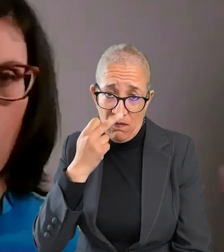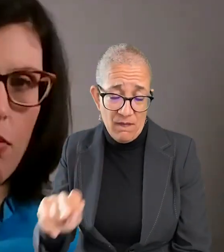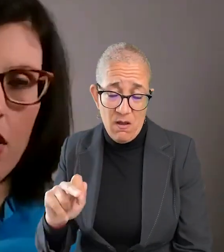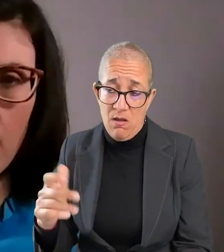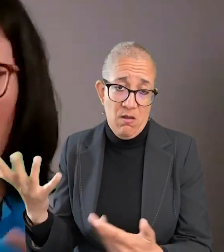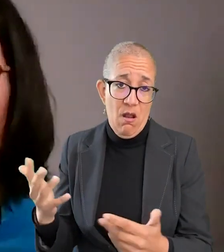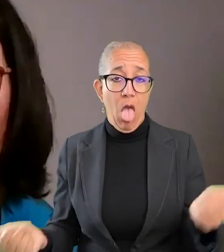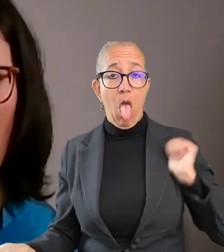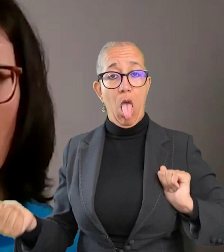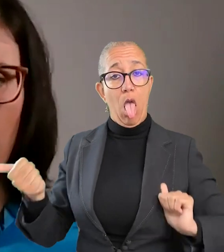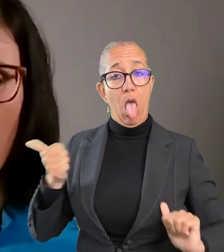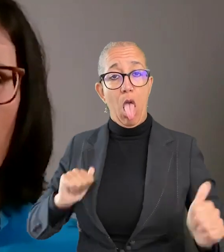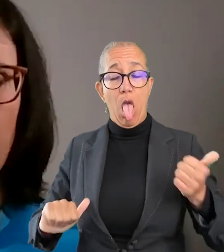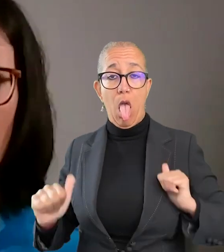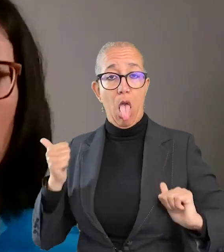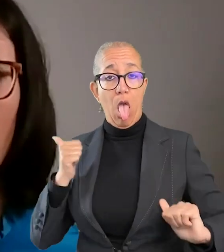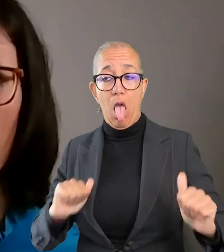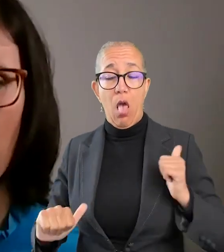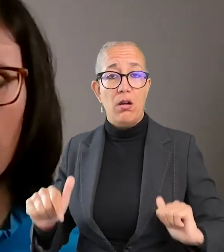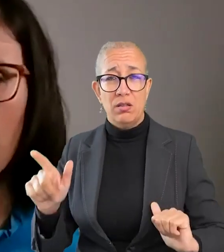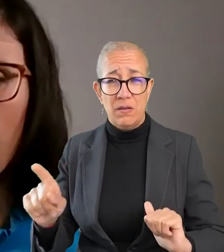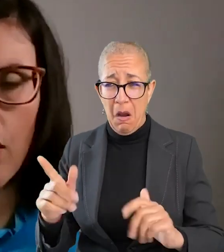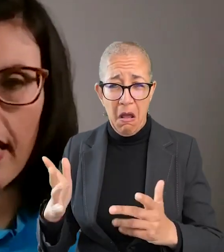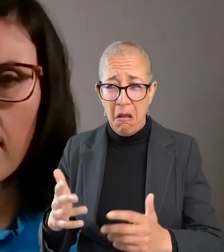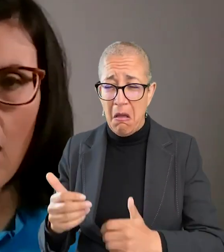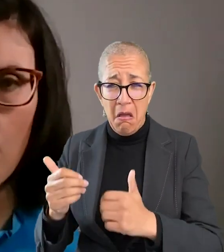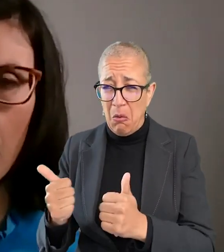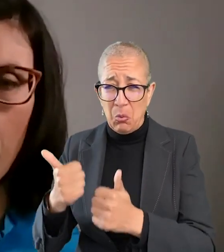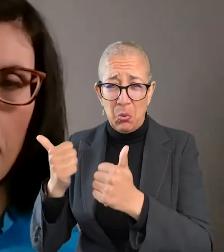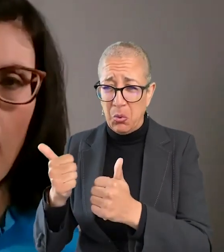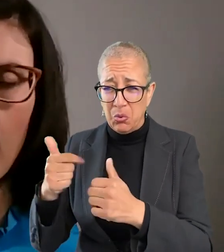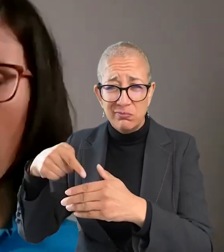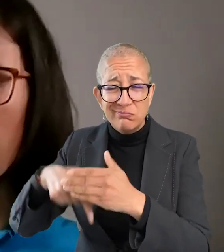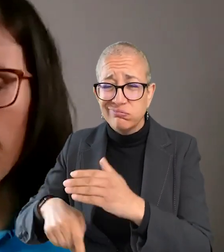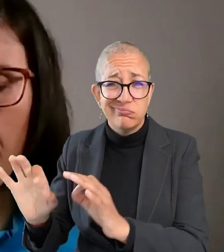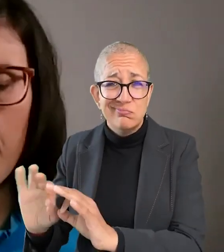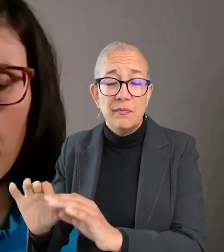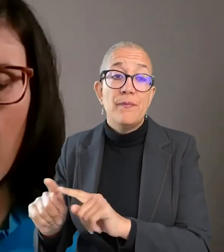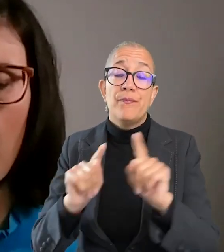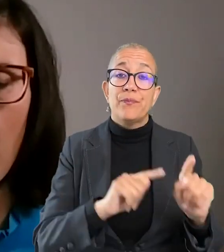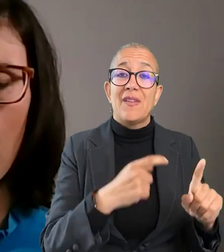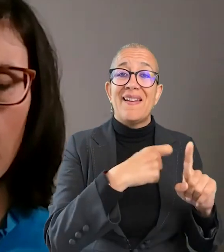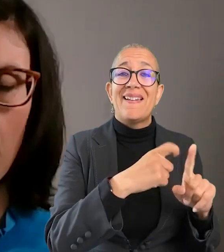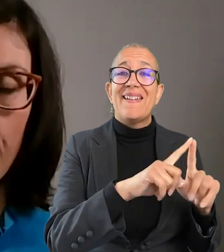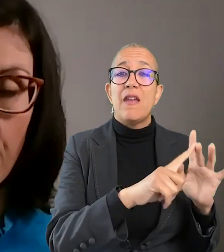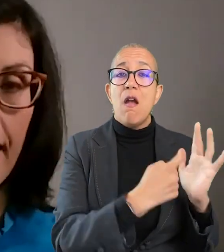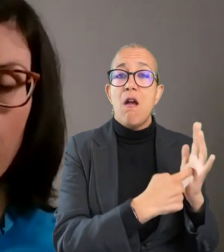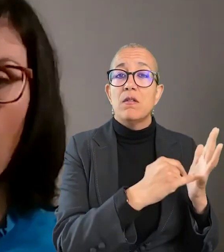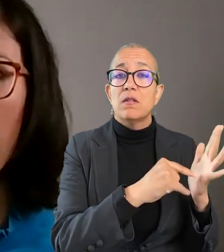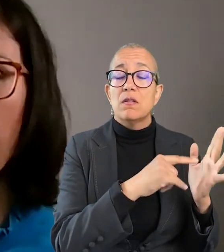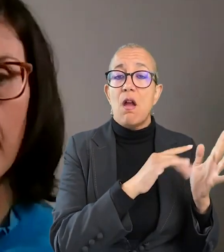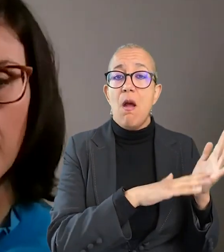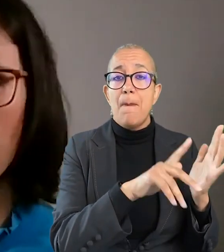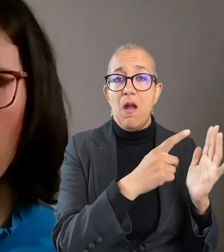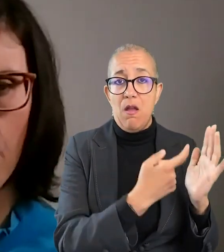a showman and nevertheless is no good on the substance. You've got Keir Starmer, and I actually very much appreciate